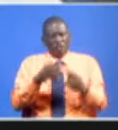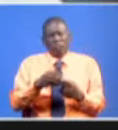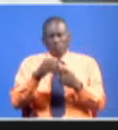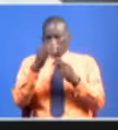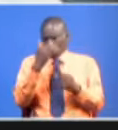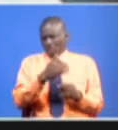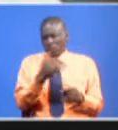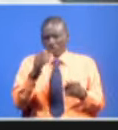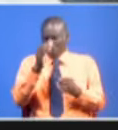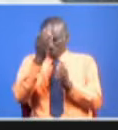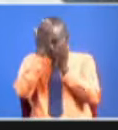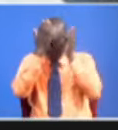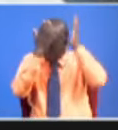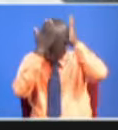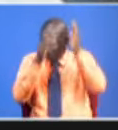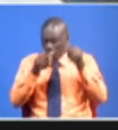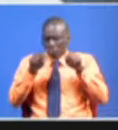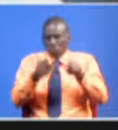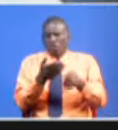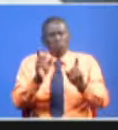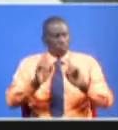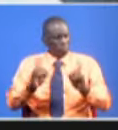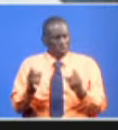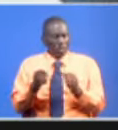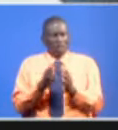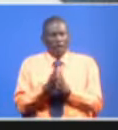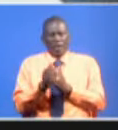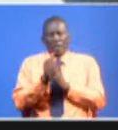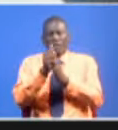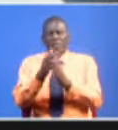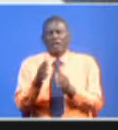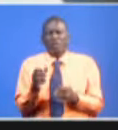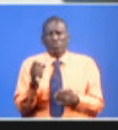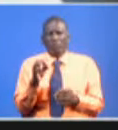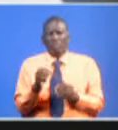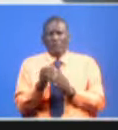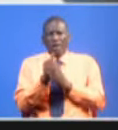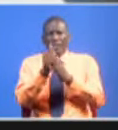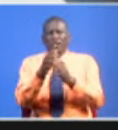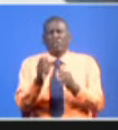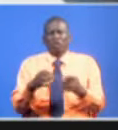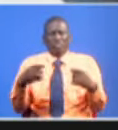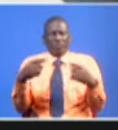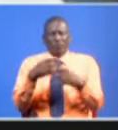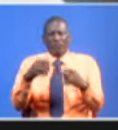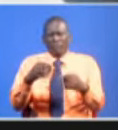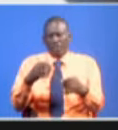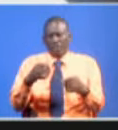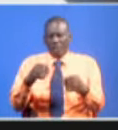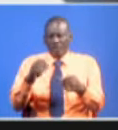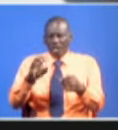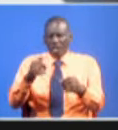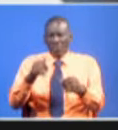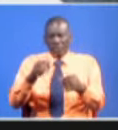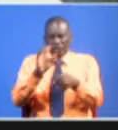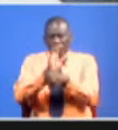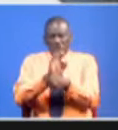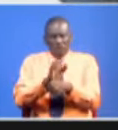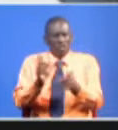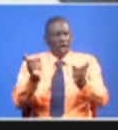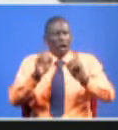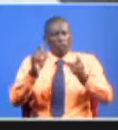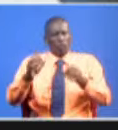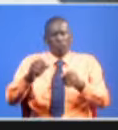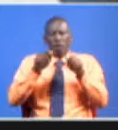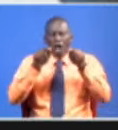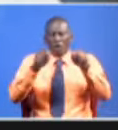Catholic bishops at all, and leaders of several evangelical churches, I don't think I would accuse them